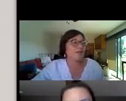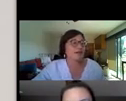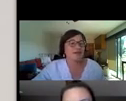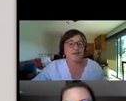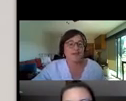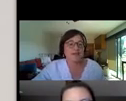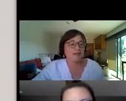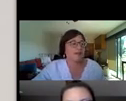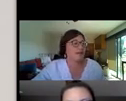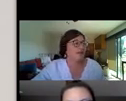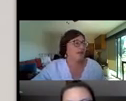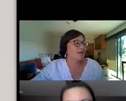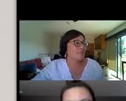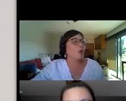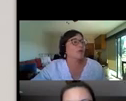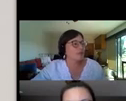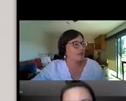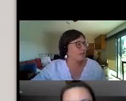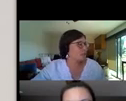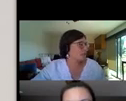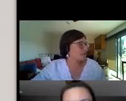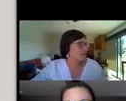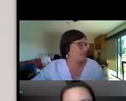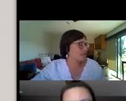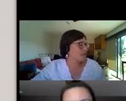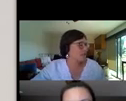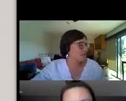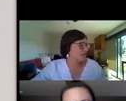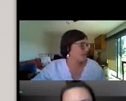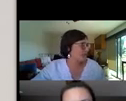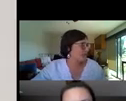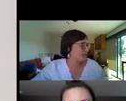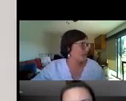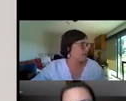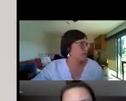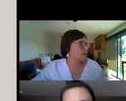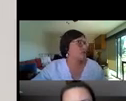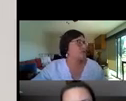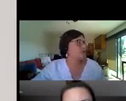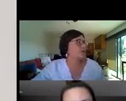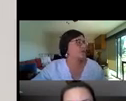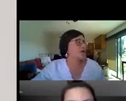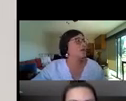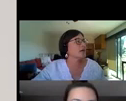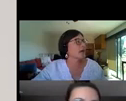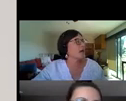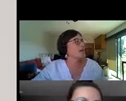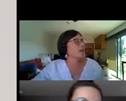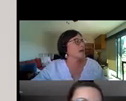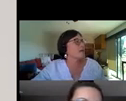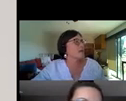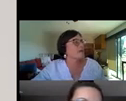look here, well, only the 4% who didn't really answer the question. So let's take a look